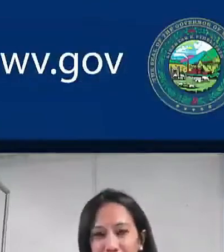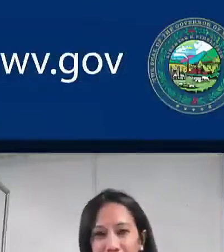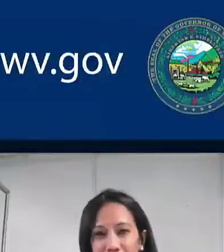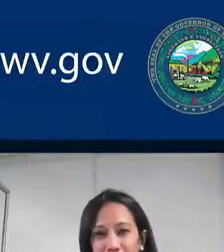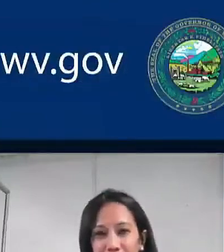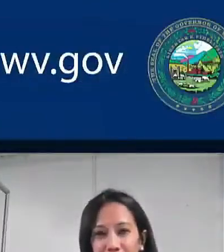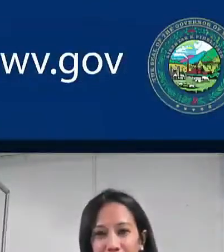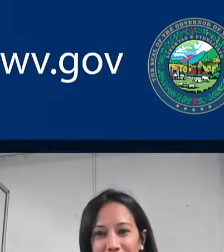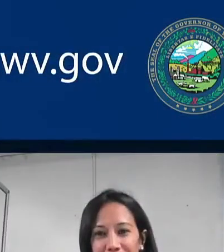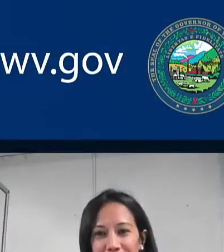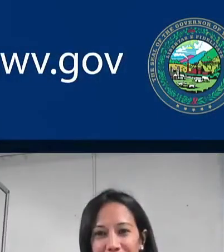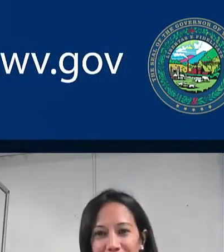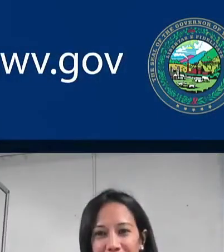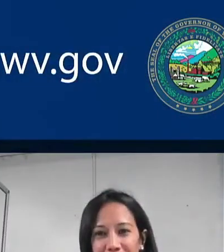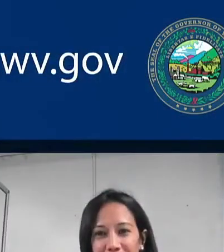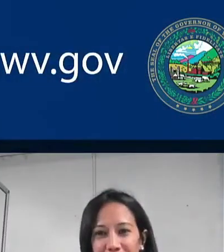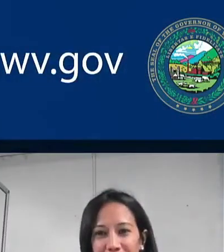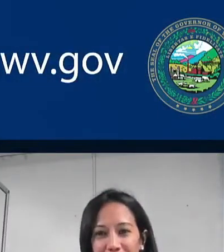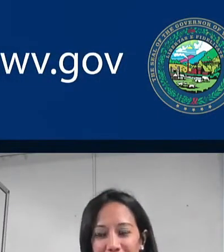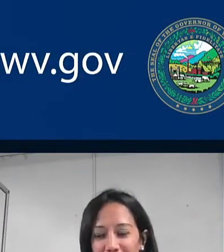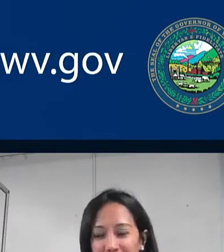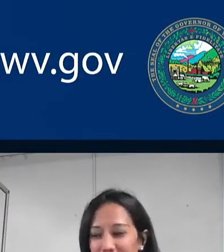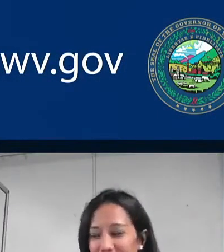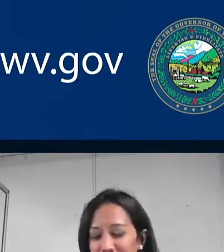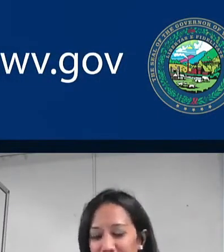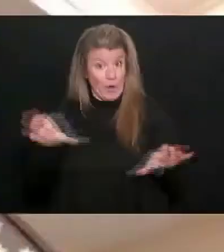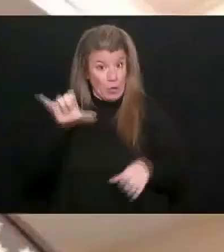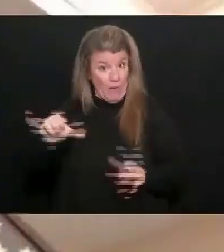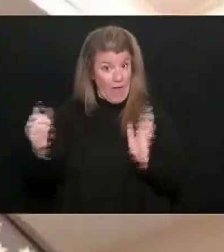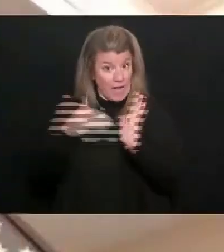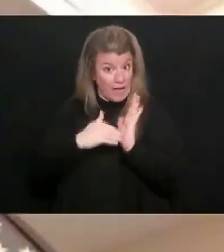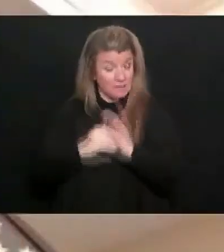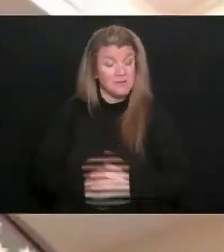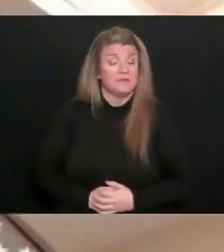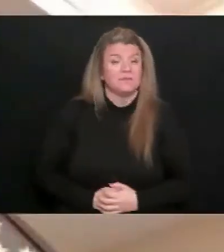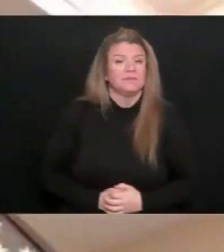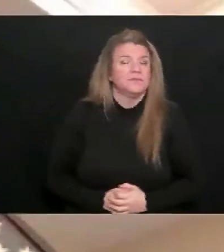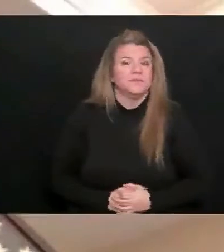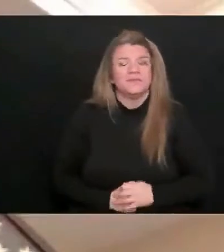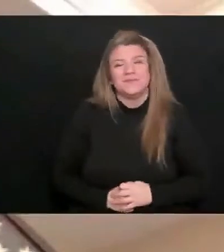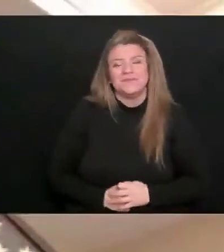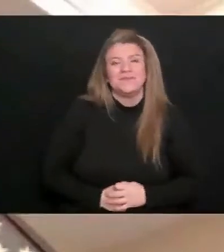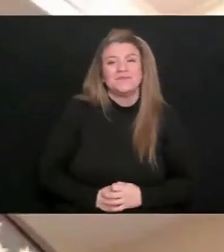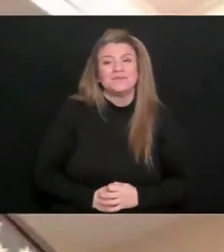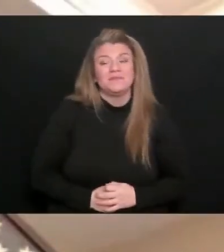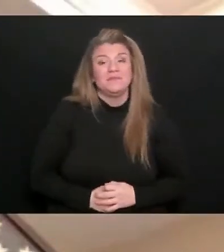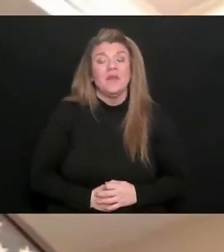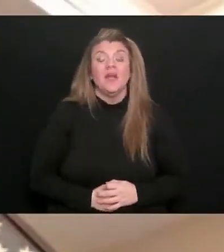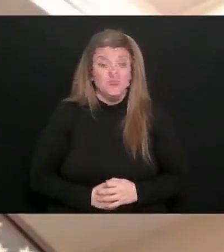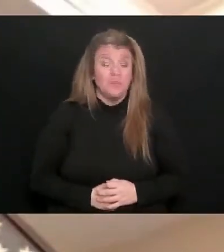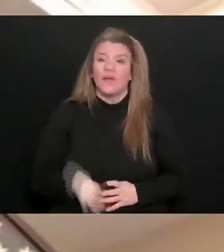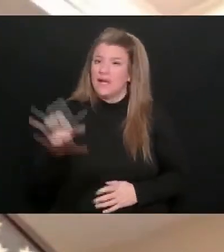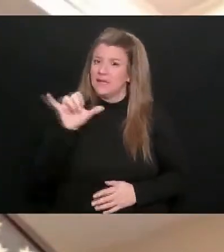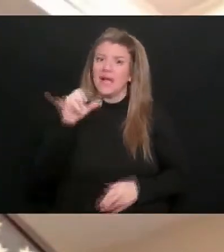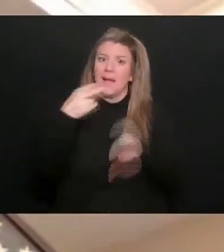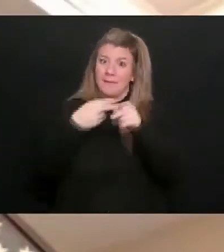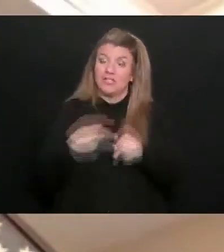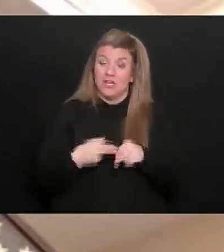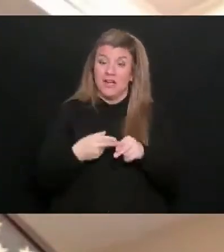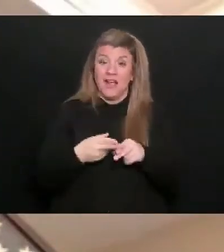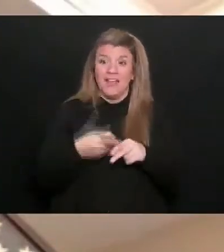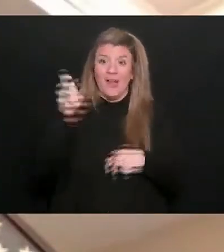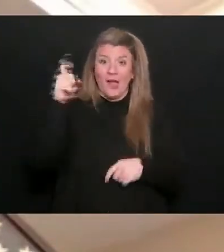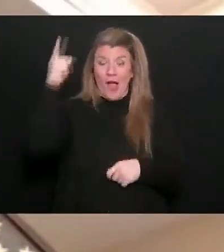General, please. Yes, sir, Governor. So, Mark, as I mentioned, the governor's directed us to do a